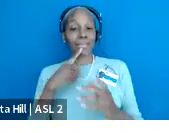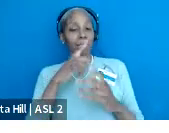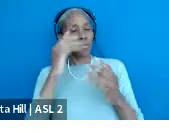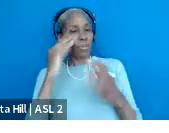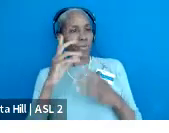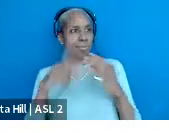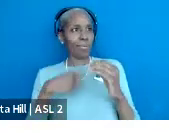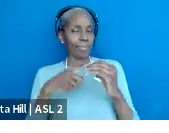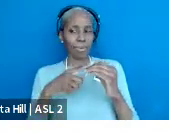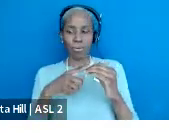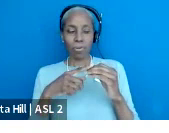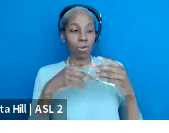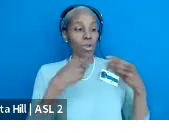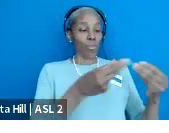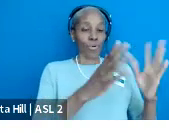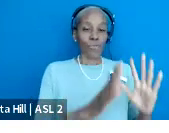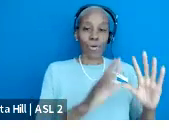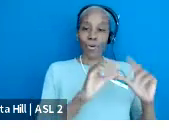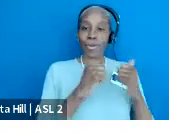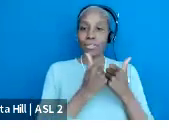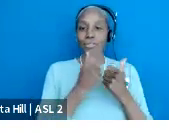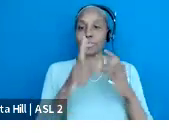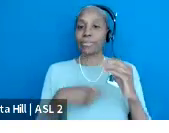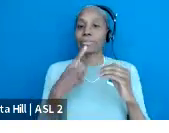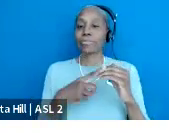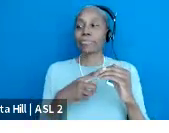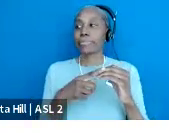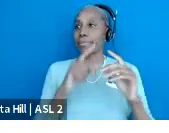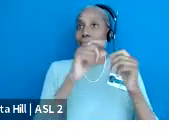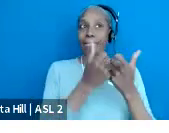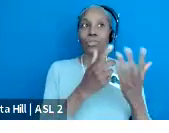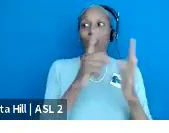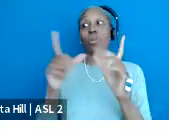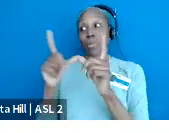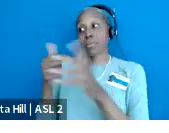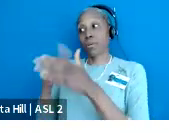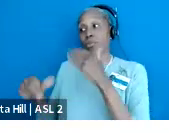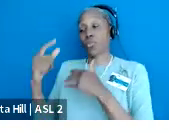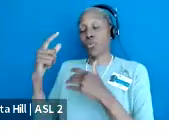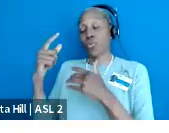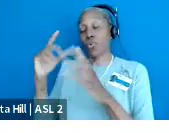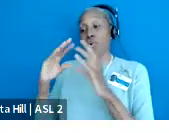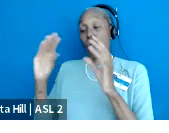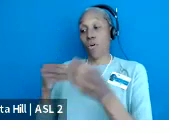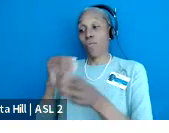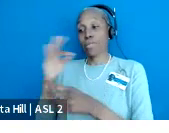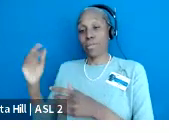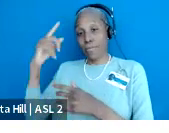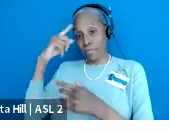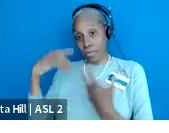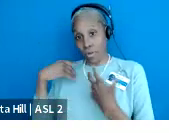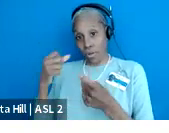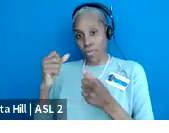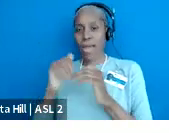for provider agencies about, say, an agency that's licensed by the Office of Mental Health. How do they, and how